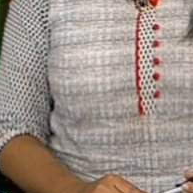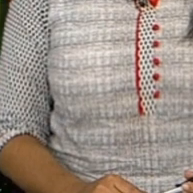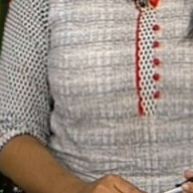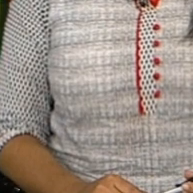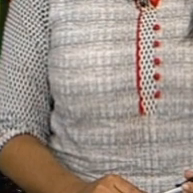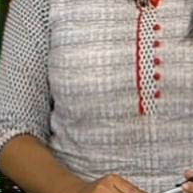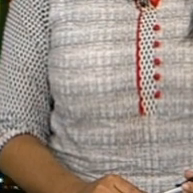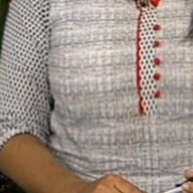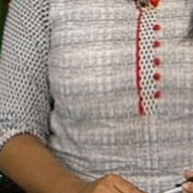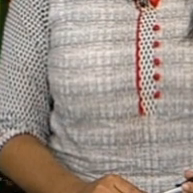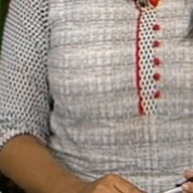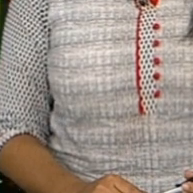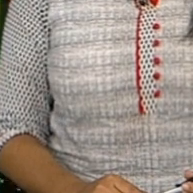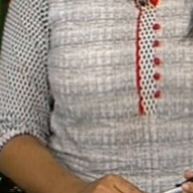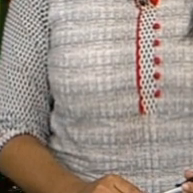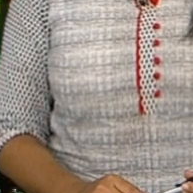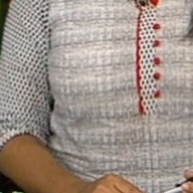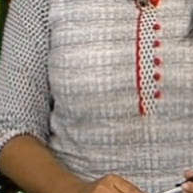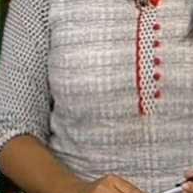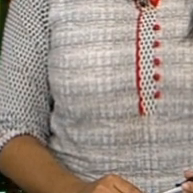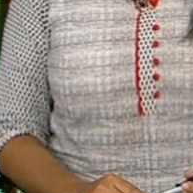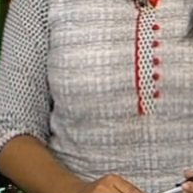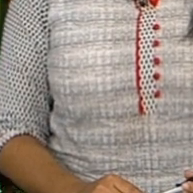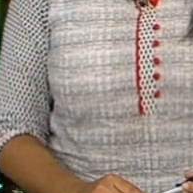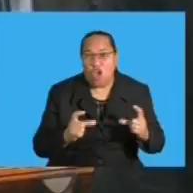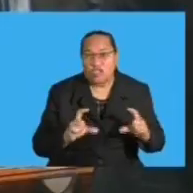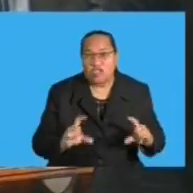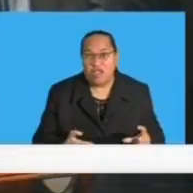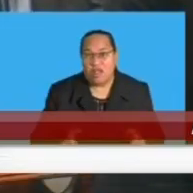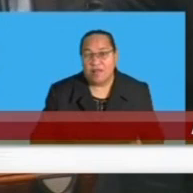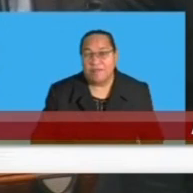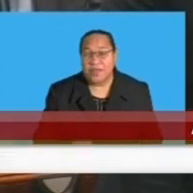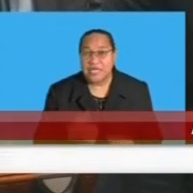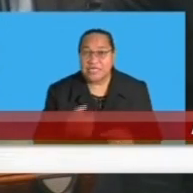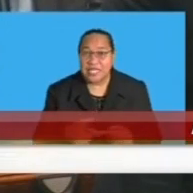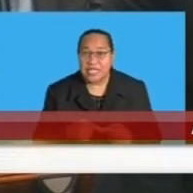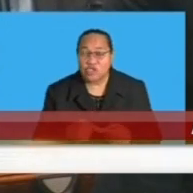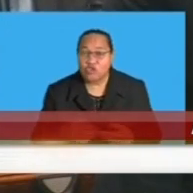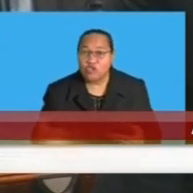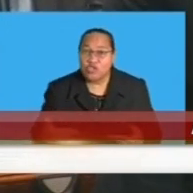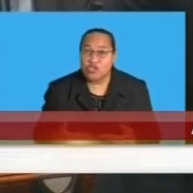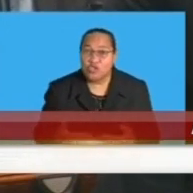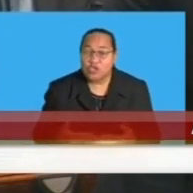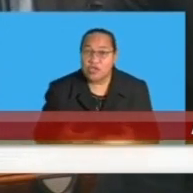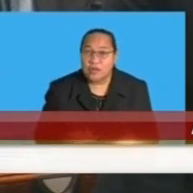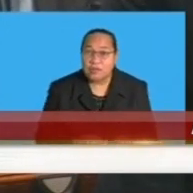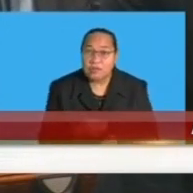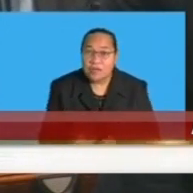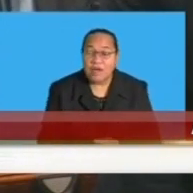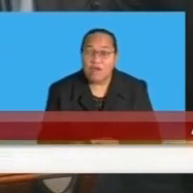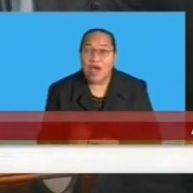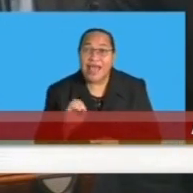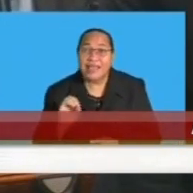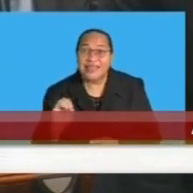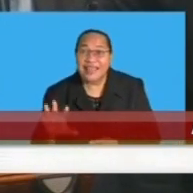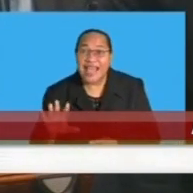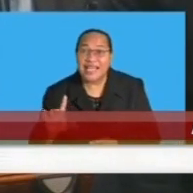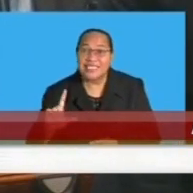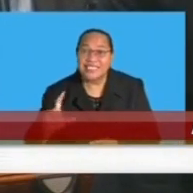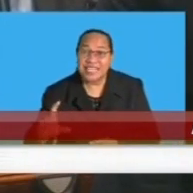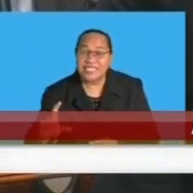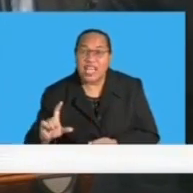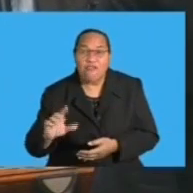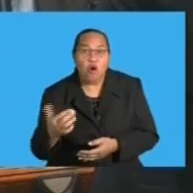have access to the internet. Maggie Boyle reports. Introduce a levy of 10 cents for every gigabyte of data used by